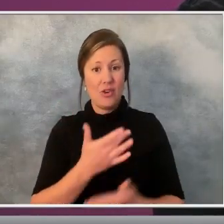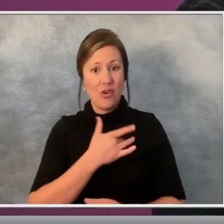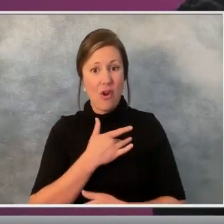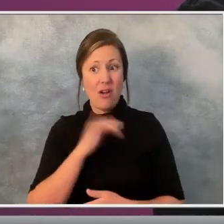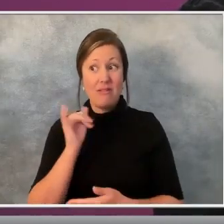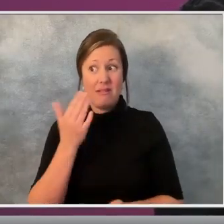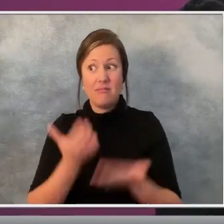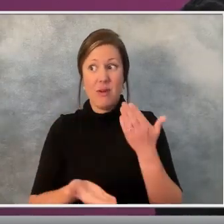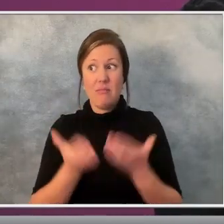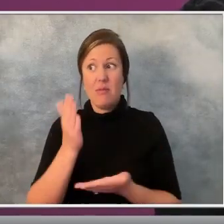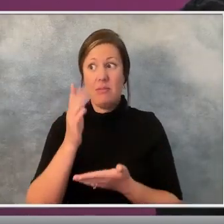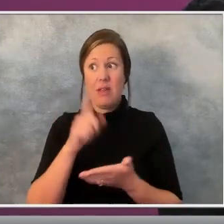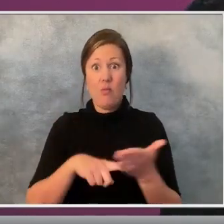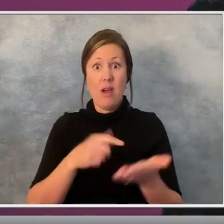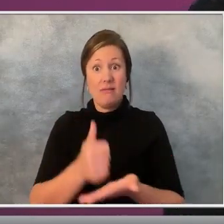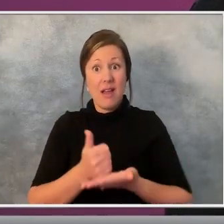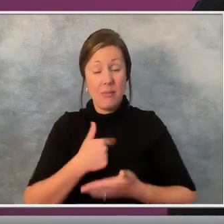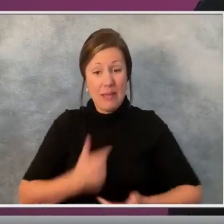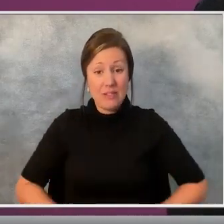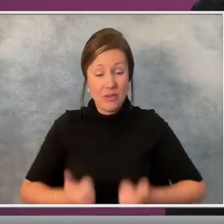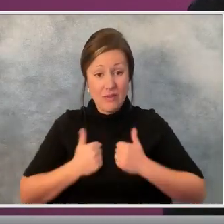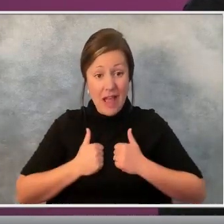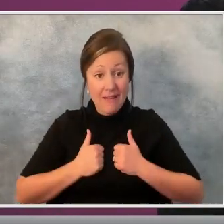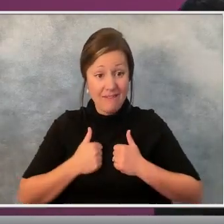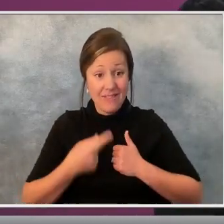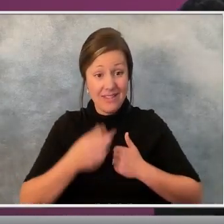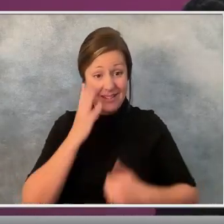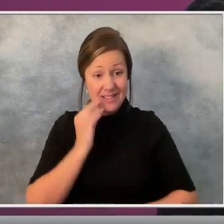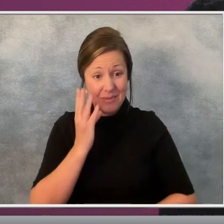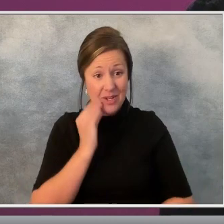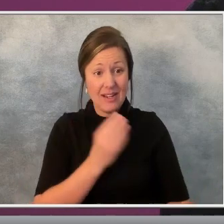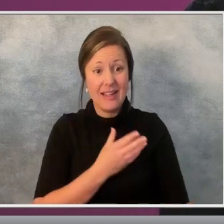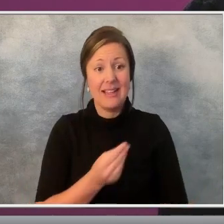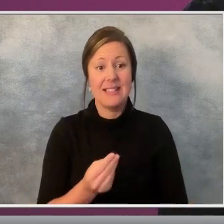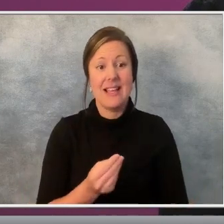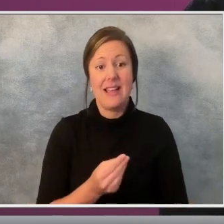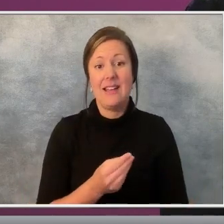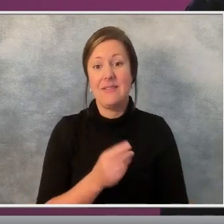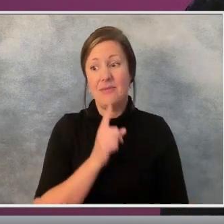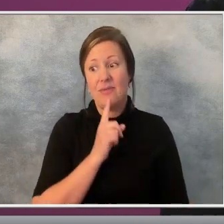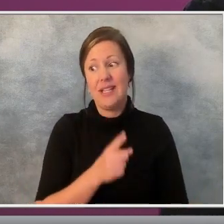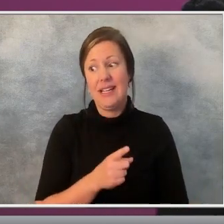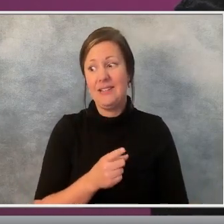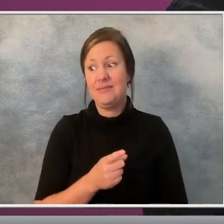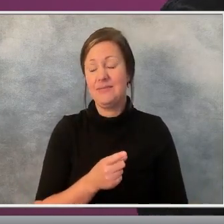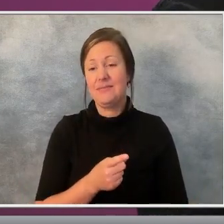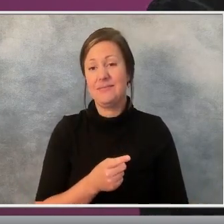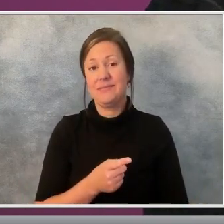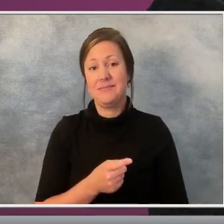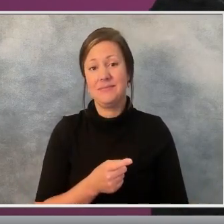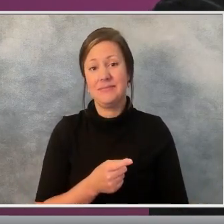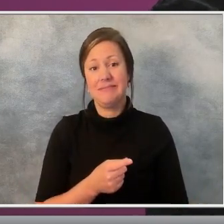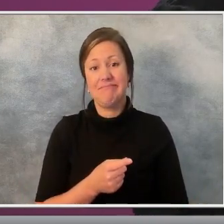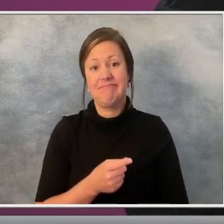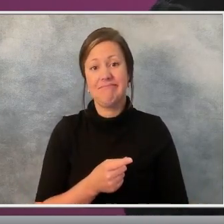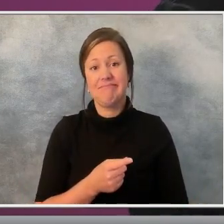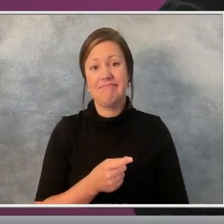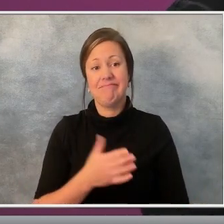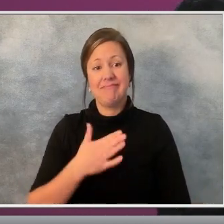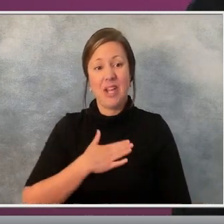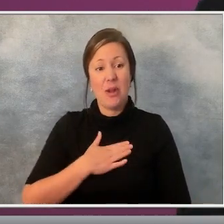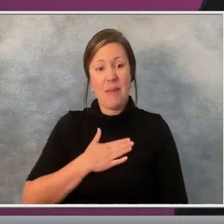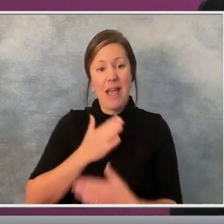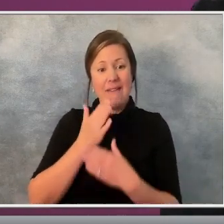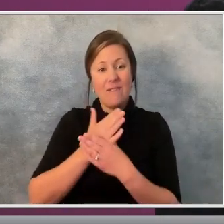most of all this, you know. It's like, I think they got on my folder, I think they got a picture of me